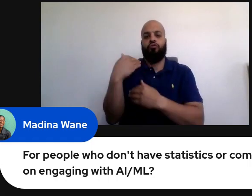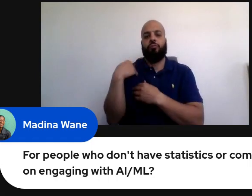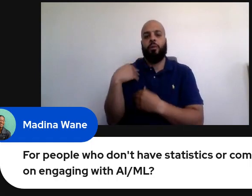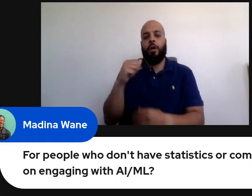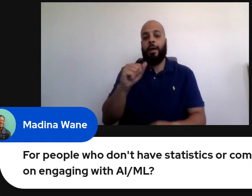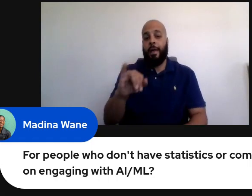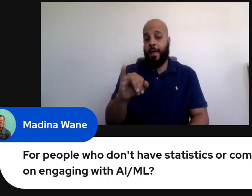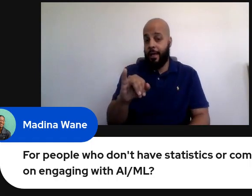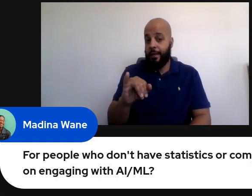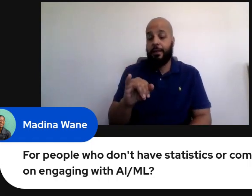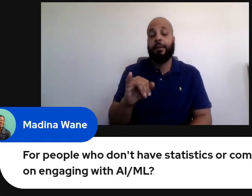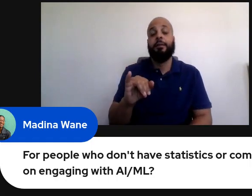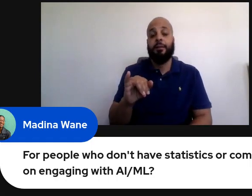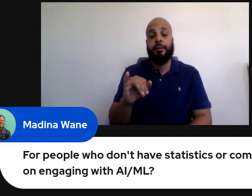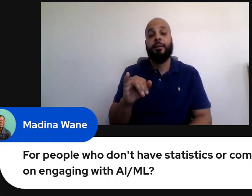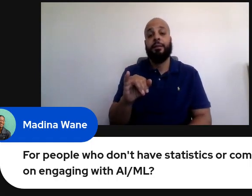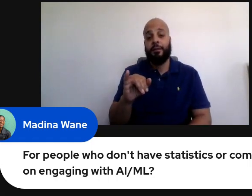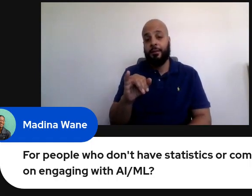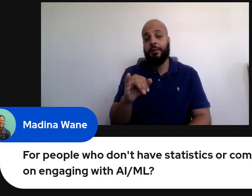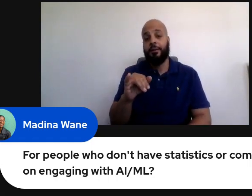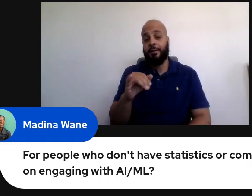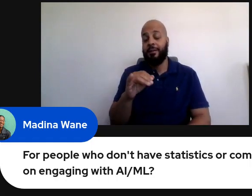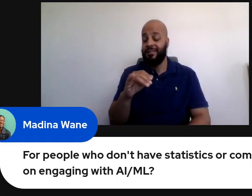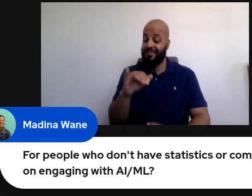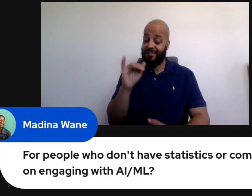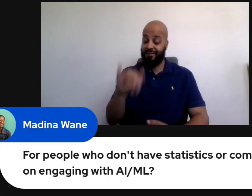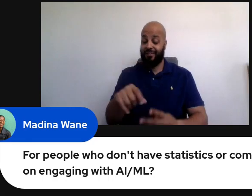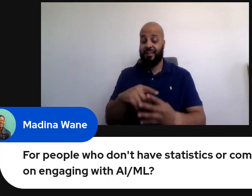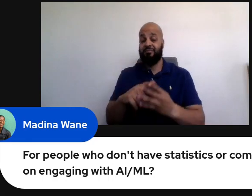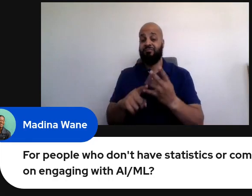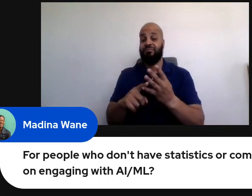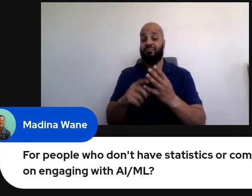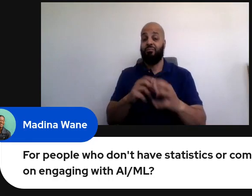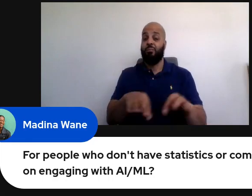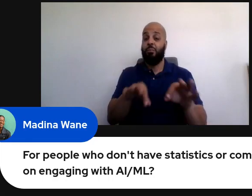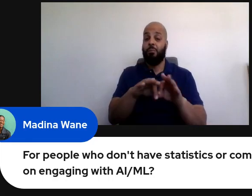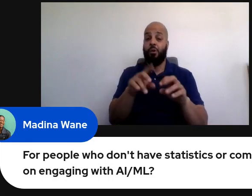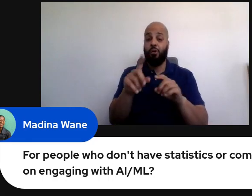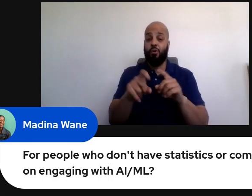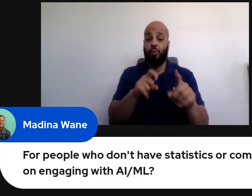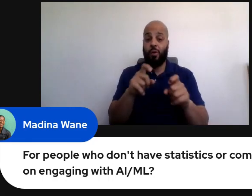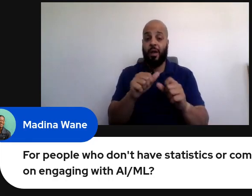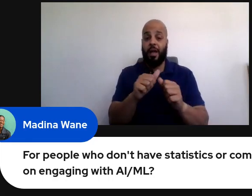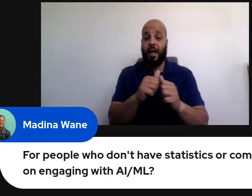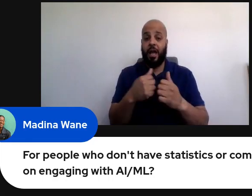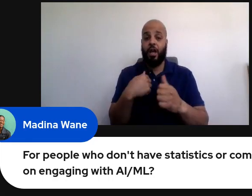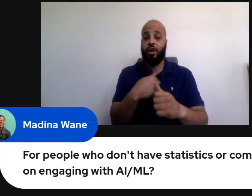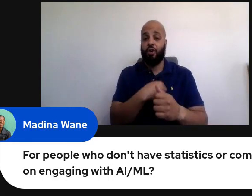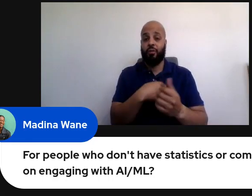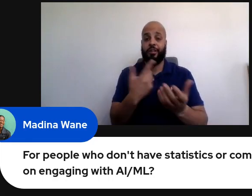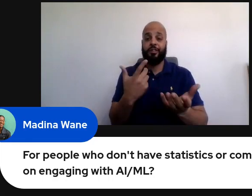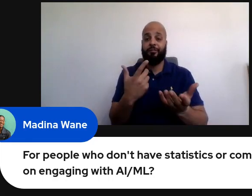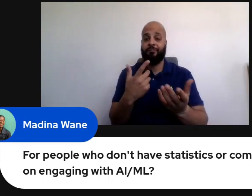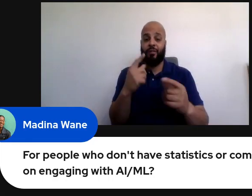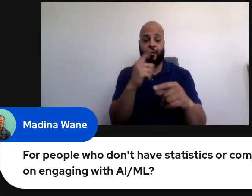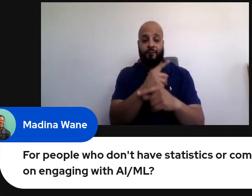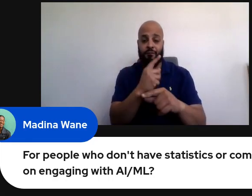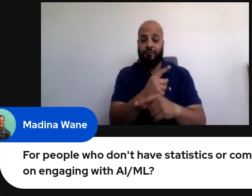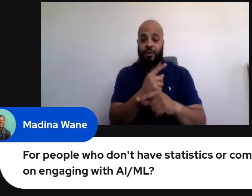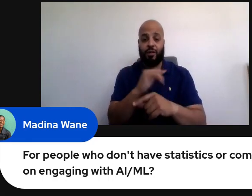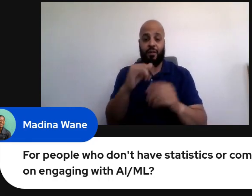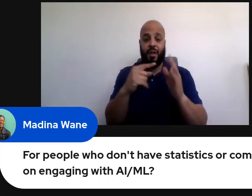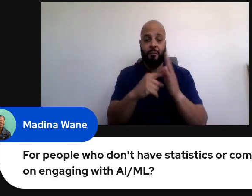and these are really important questions to think about, how we interrogate our models and how we make sure